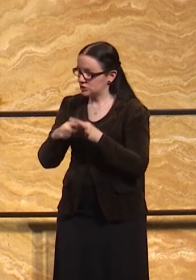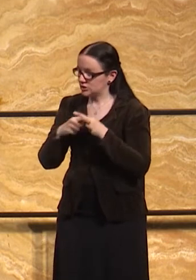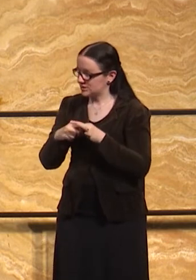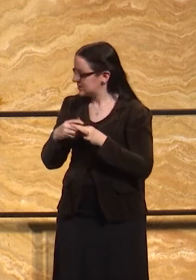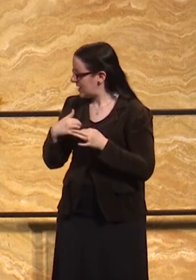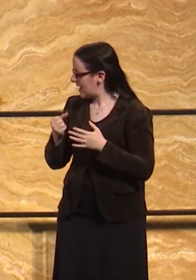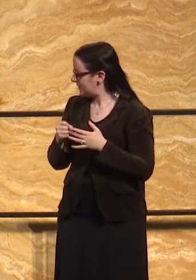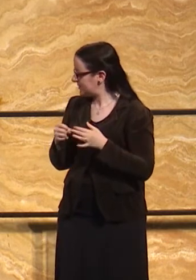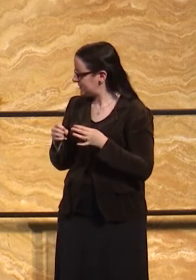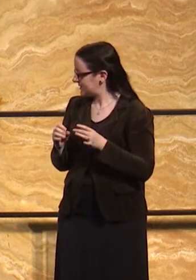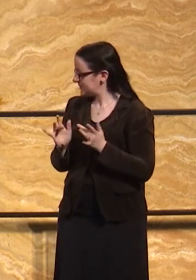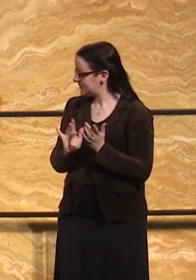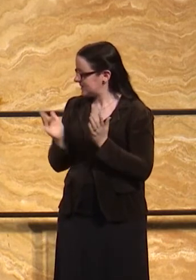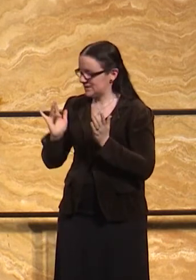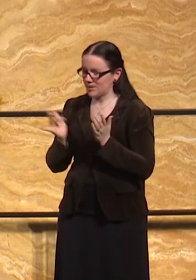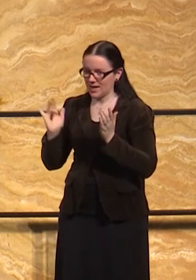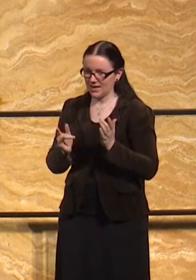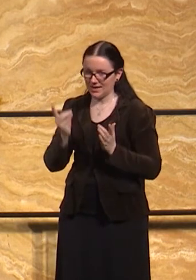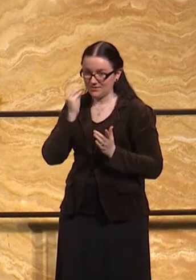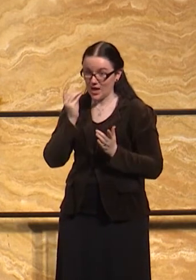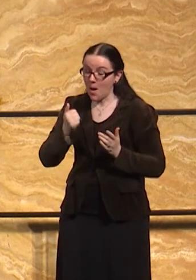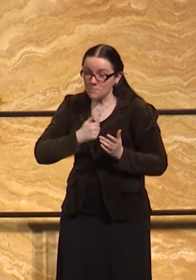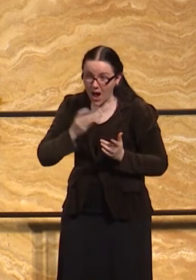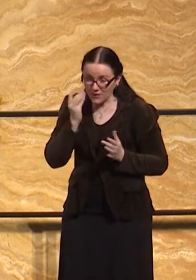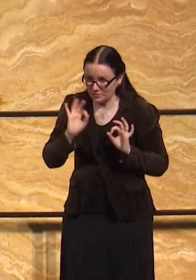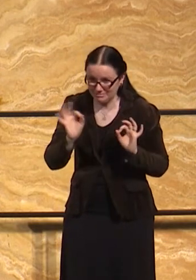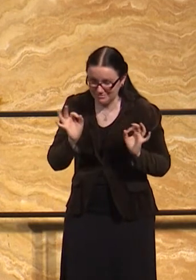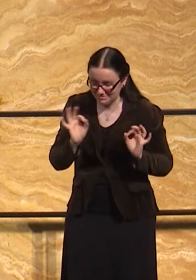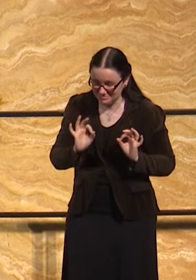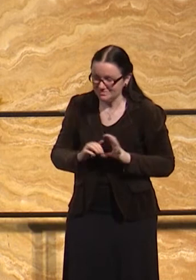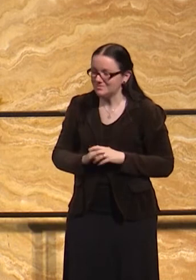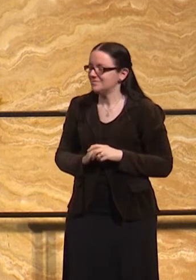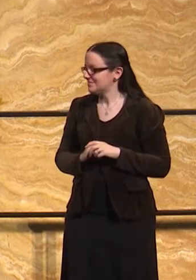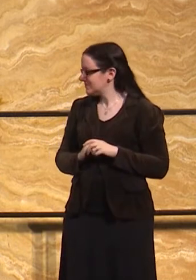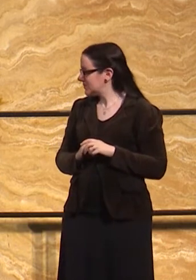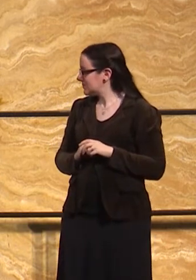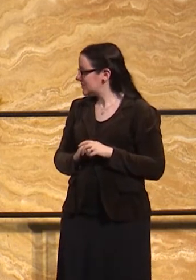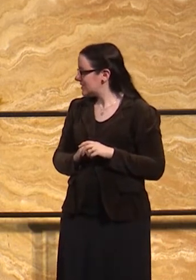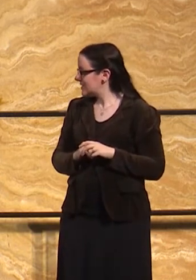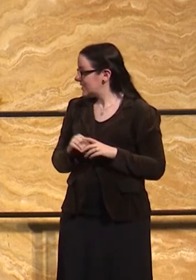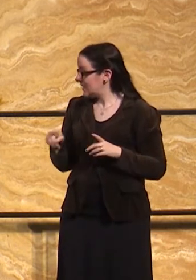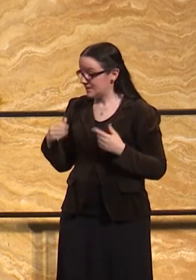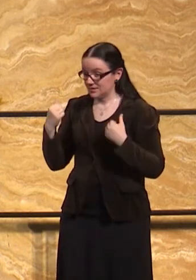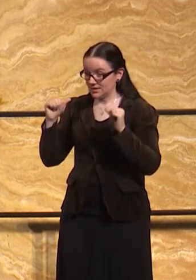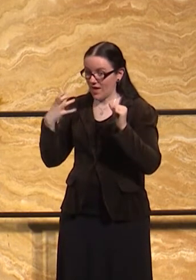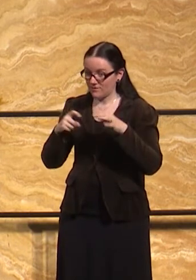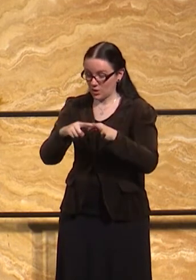given this sparkly device, which is not my phone cover, is it working? I promise you. Yeah. So it is working. If you are